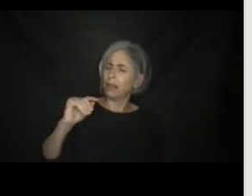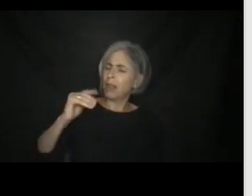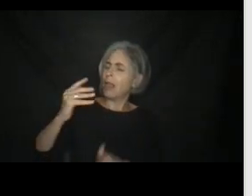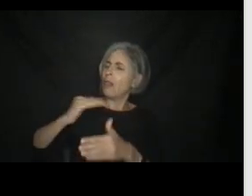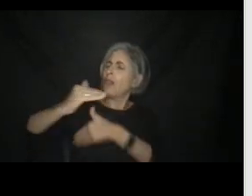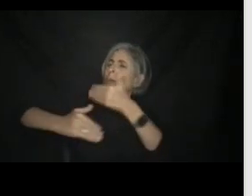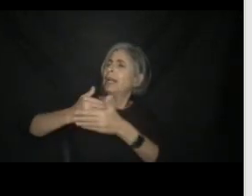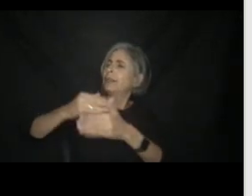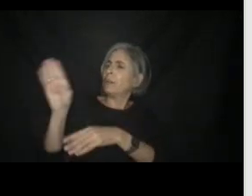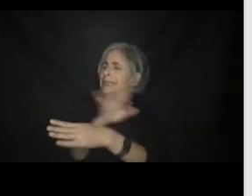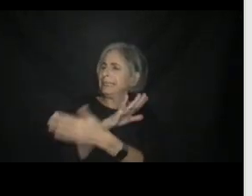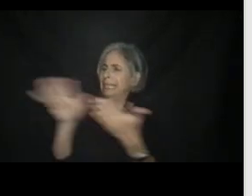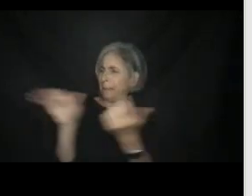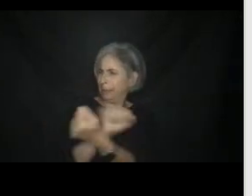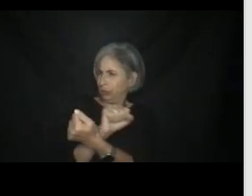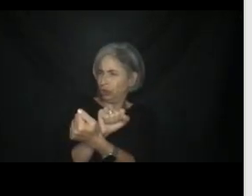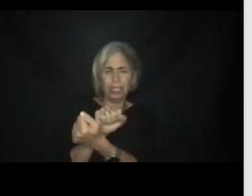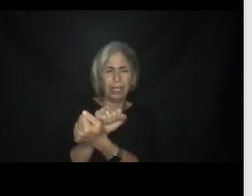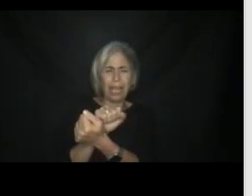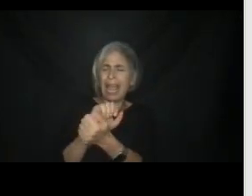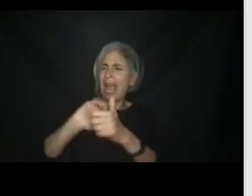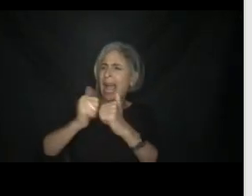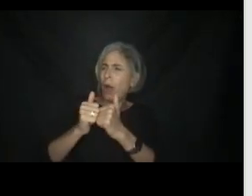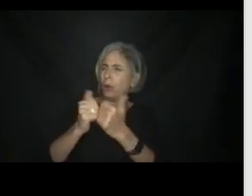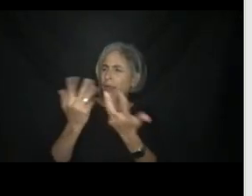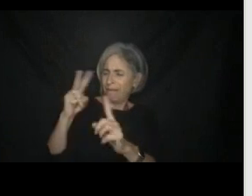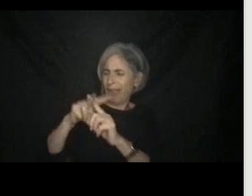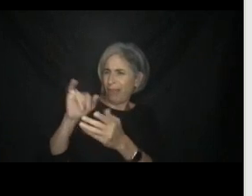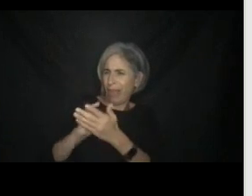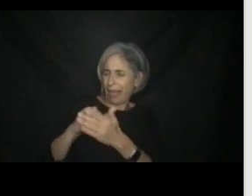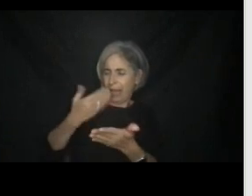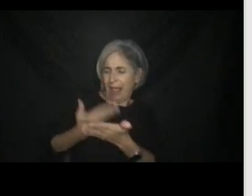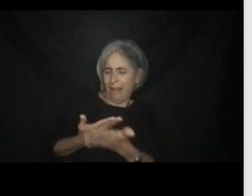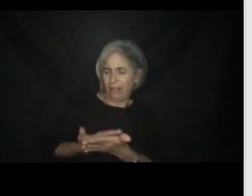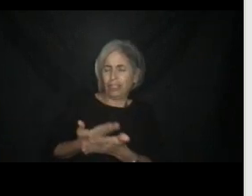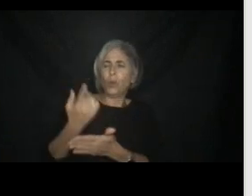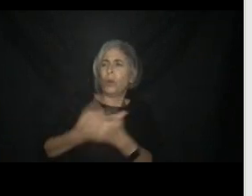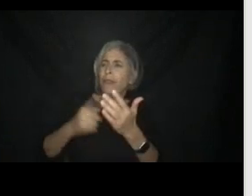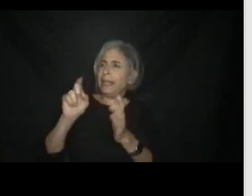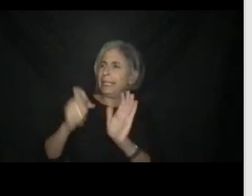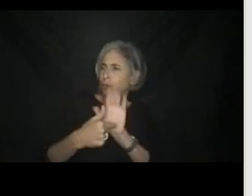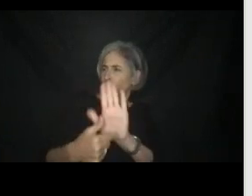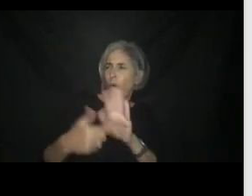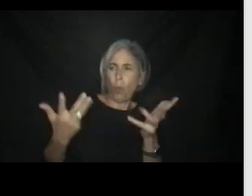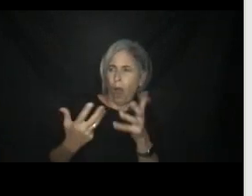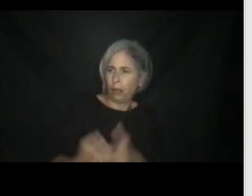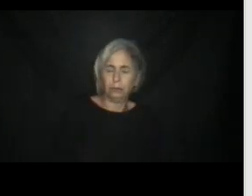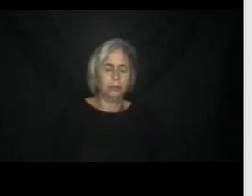for the business damages? How would a business make that claim, and what evidence or would they have to show?